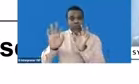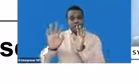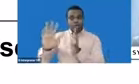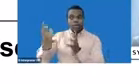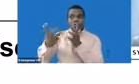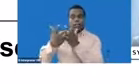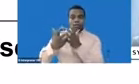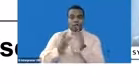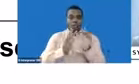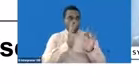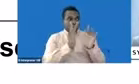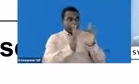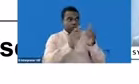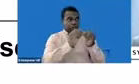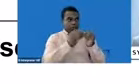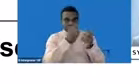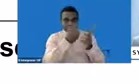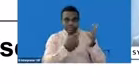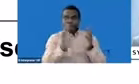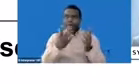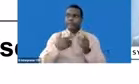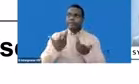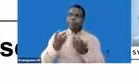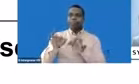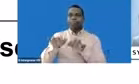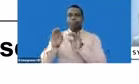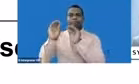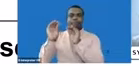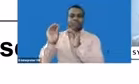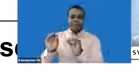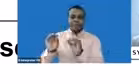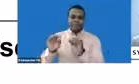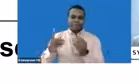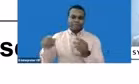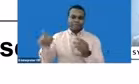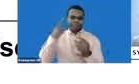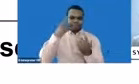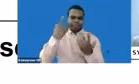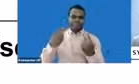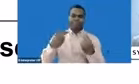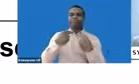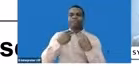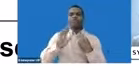to really execute their rights on